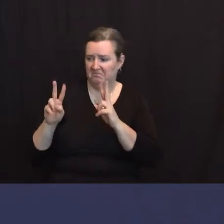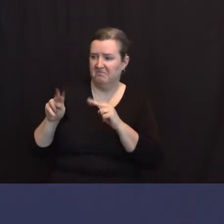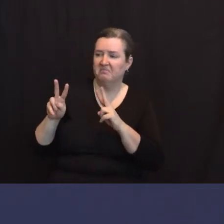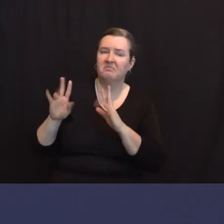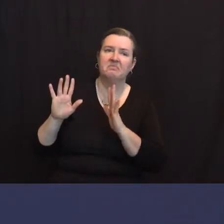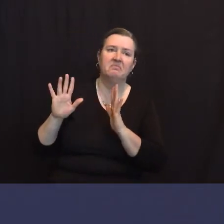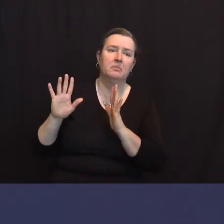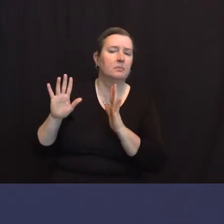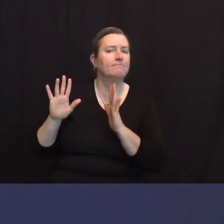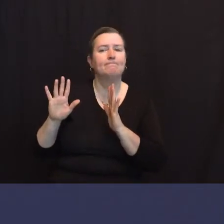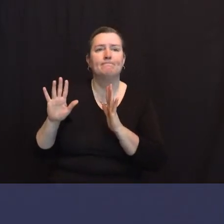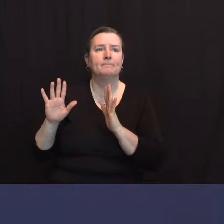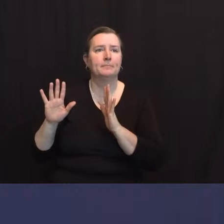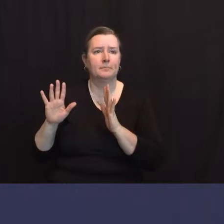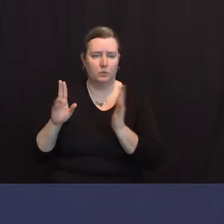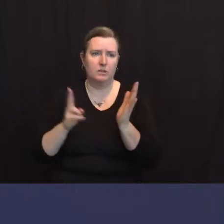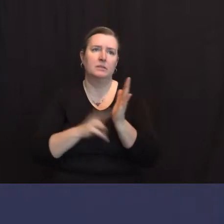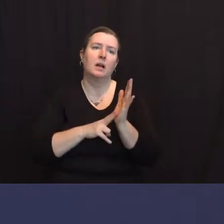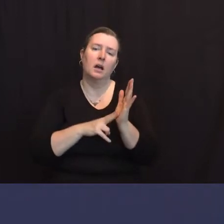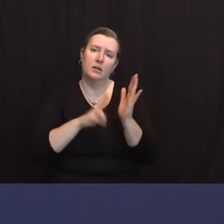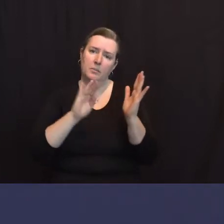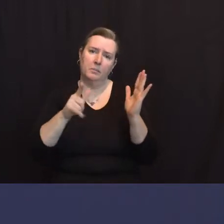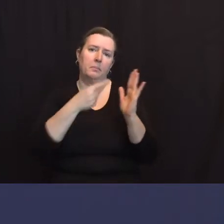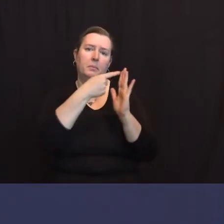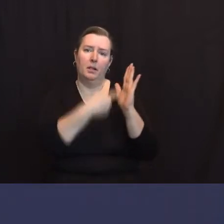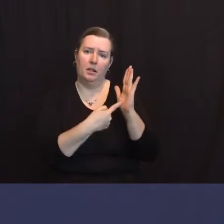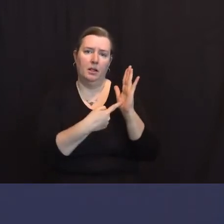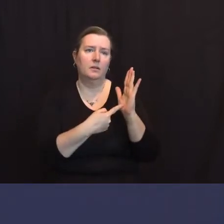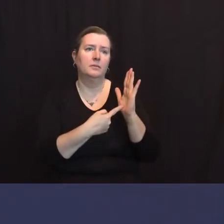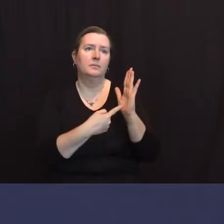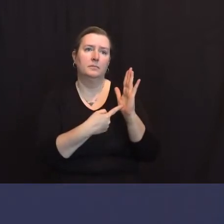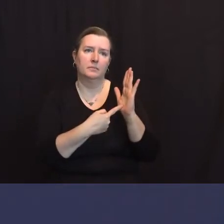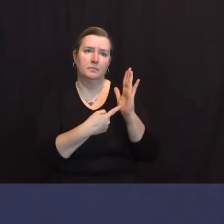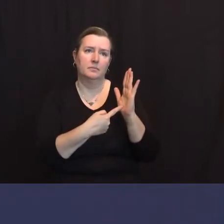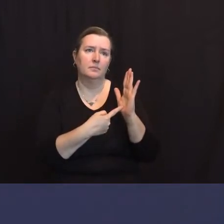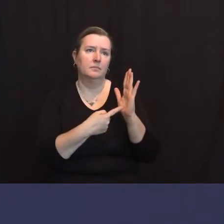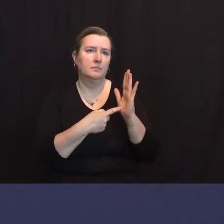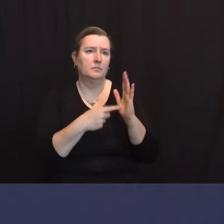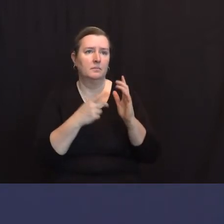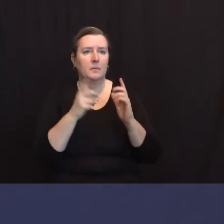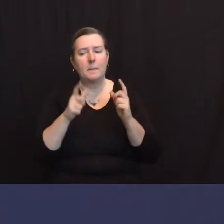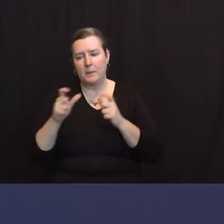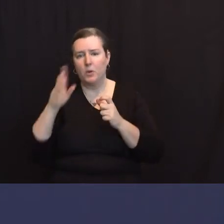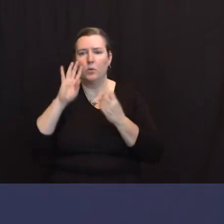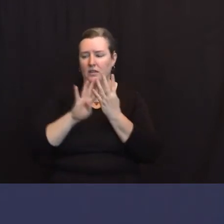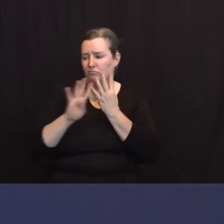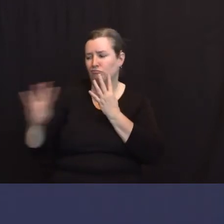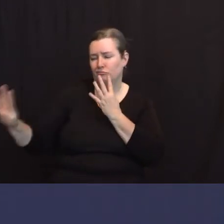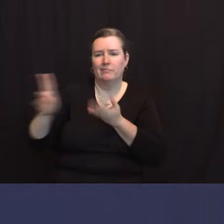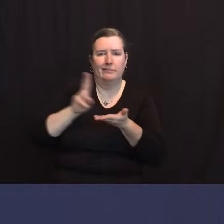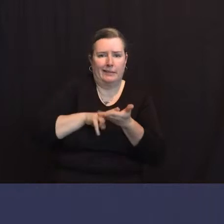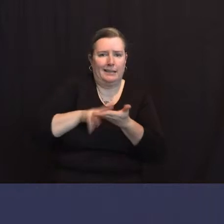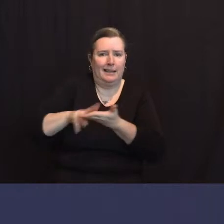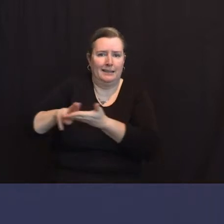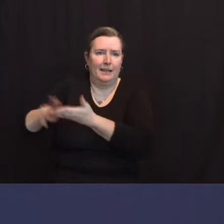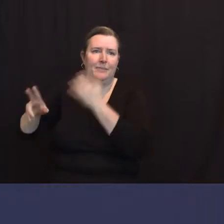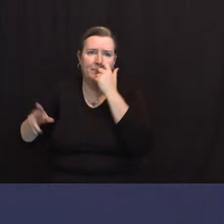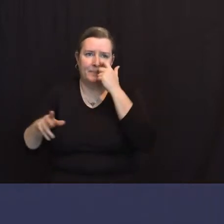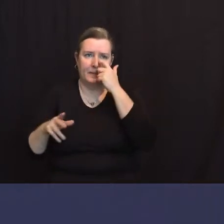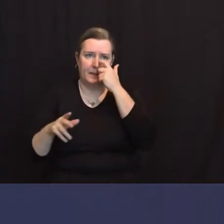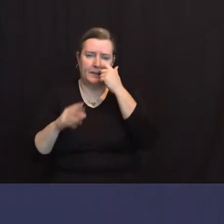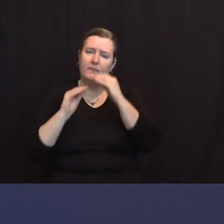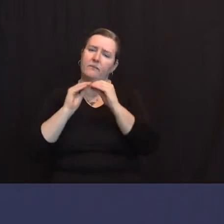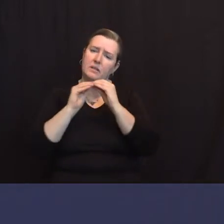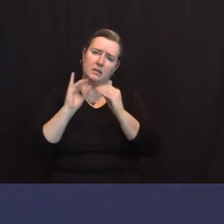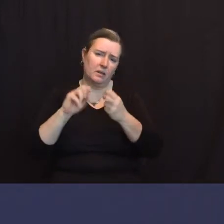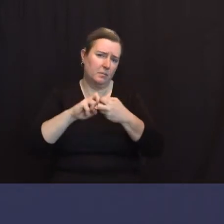bill, Judy and I and some other friends are going to sign a bill shortly that will correct that, and I think, frankly, make New Jersey first